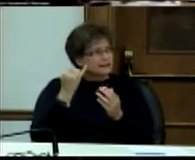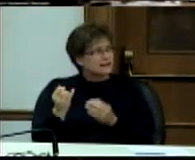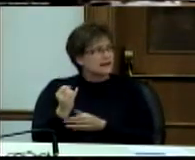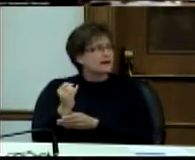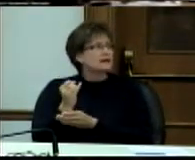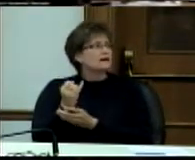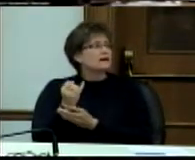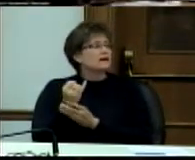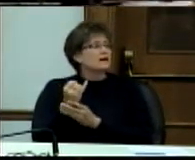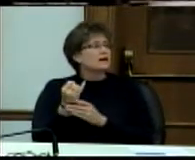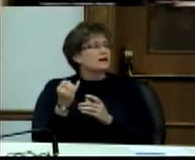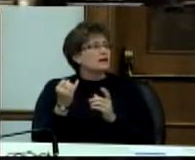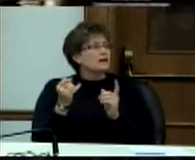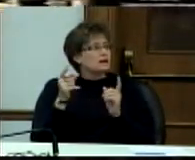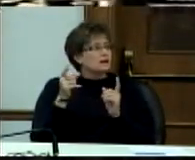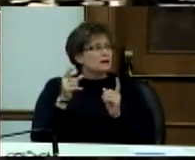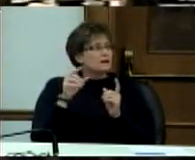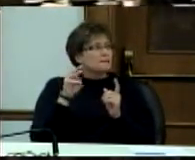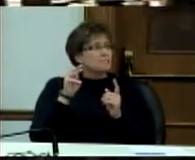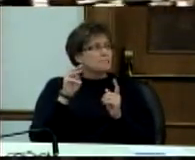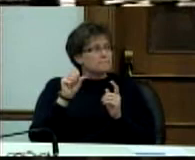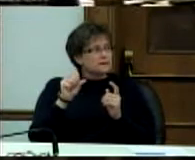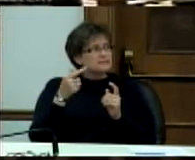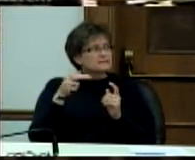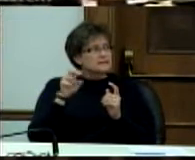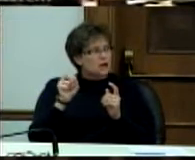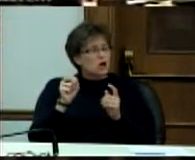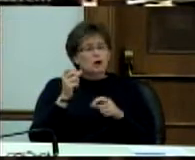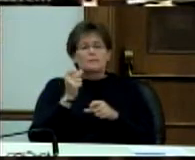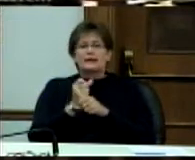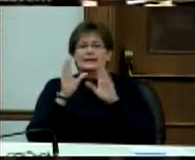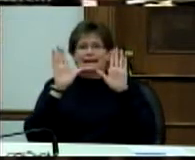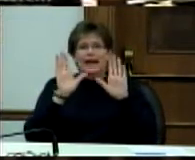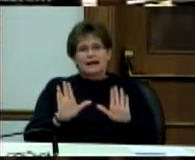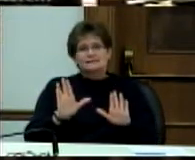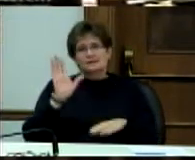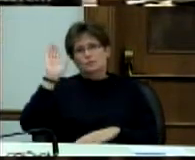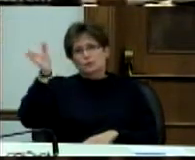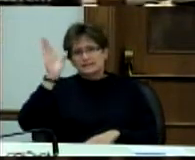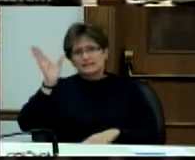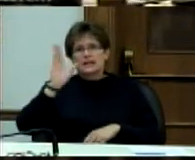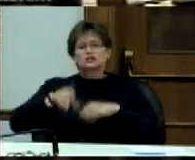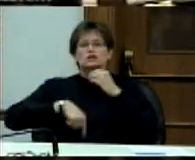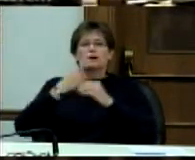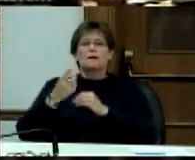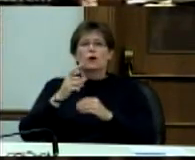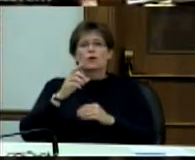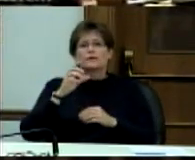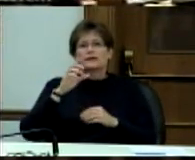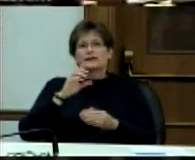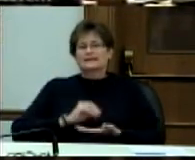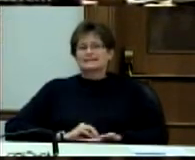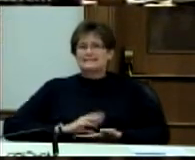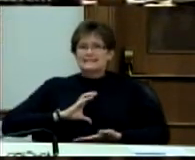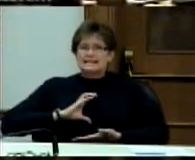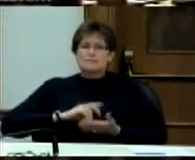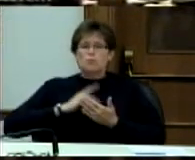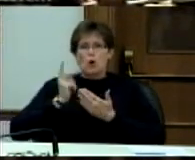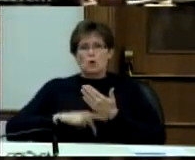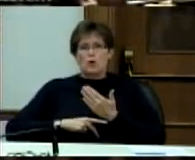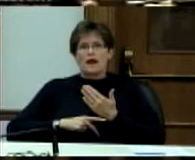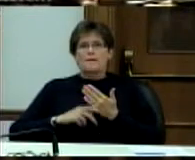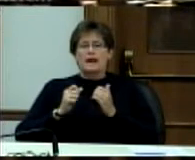Gare, made an excellent, in my opinion, presentation about the STEAM